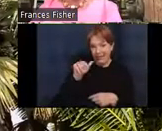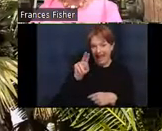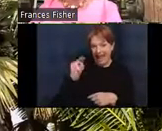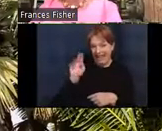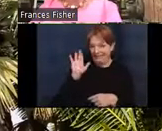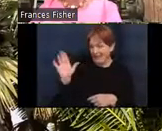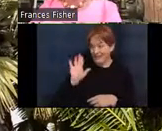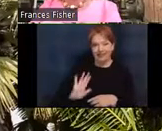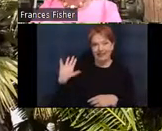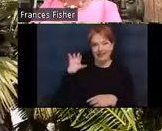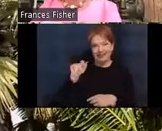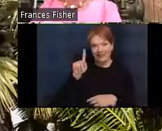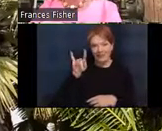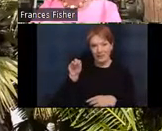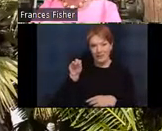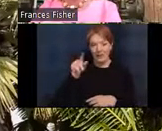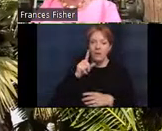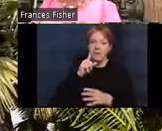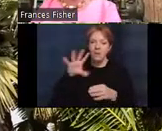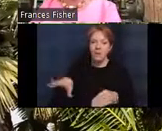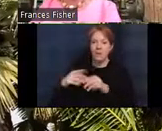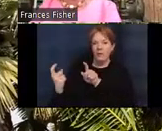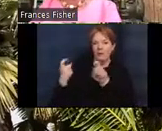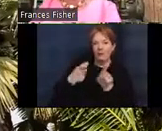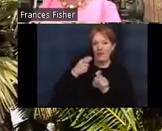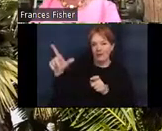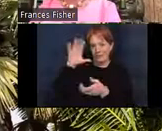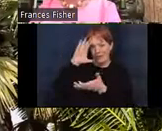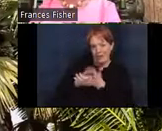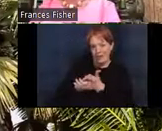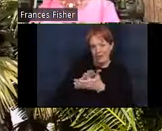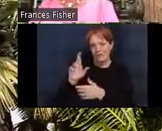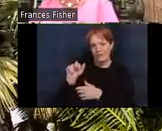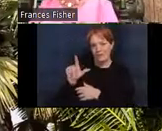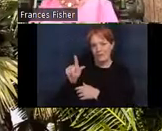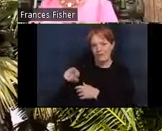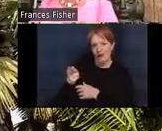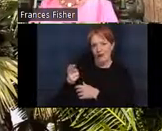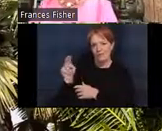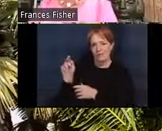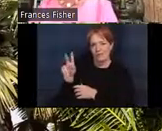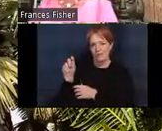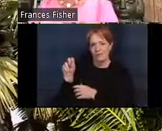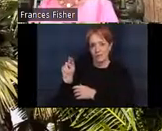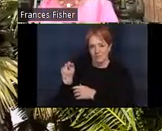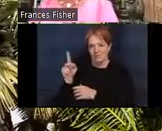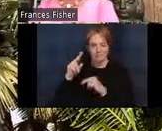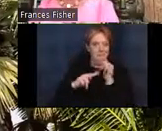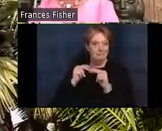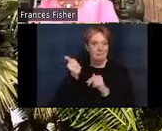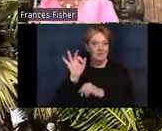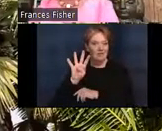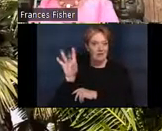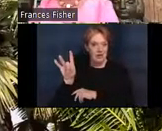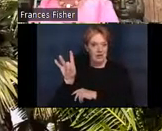wedding gift from her husband, Ralph Norton, in 1948, designed by prominent